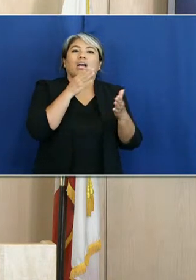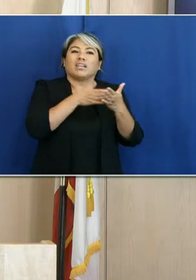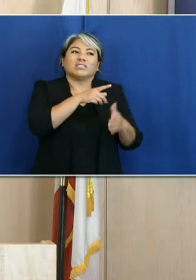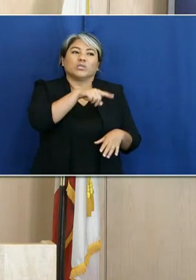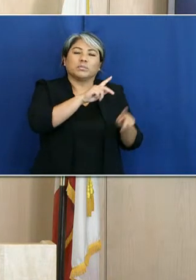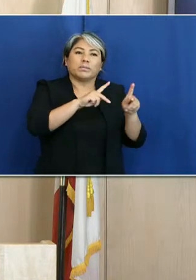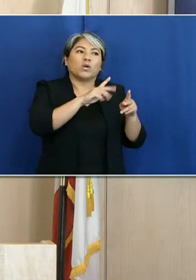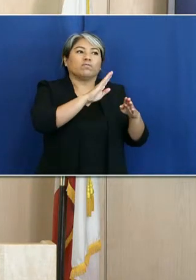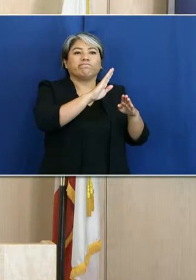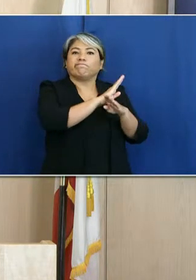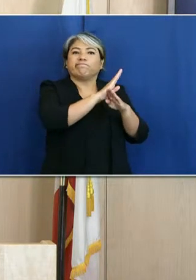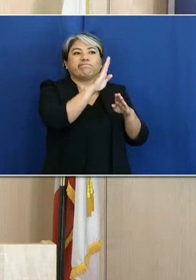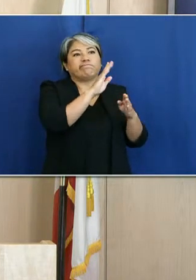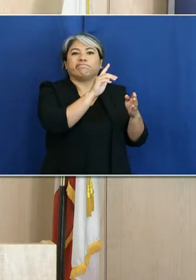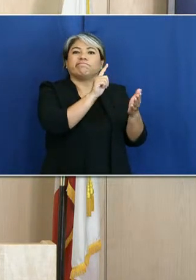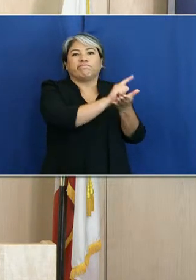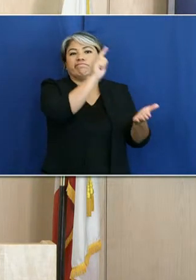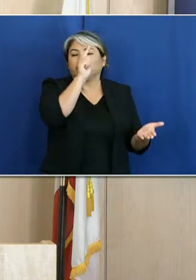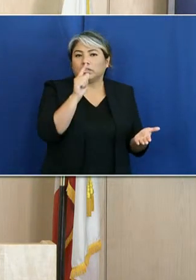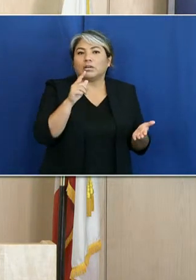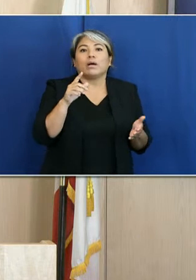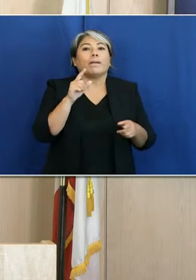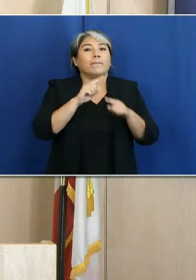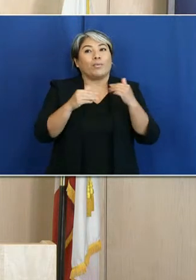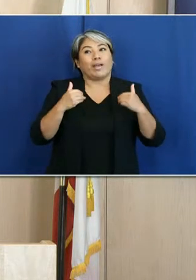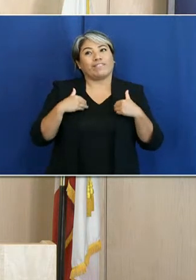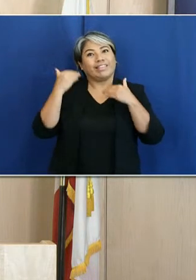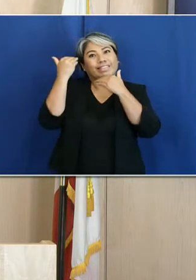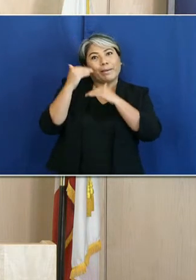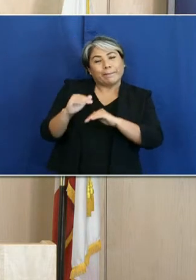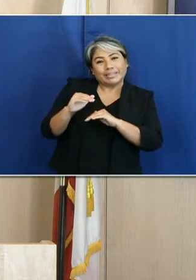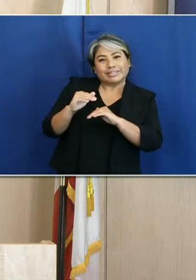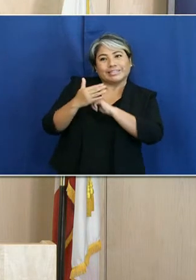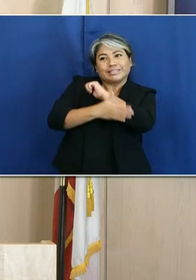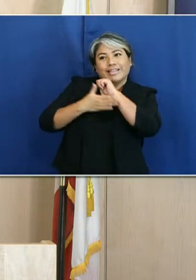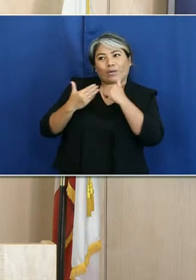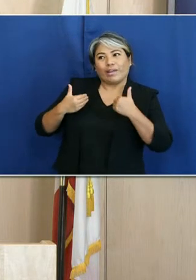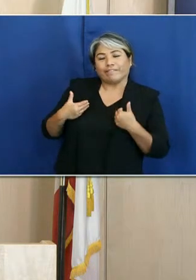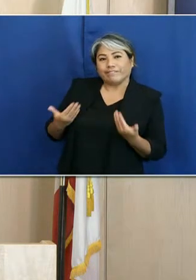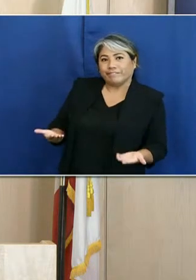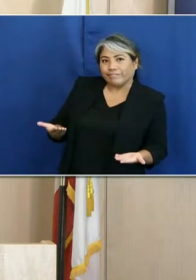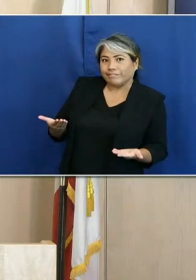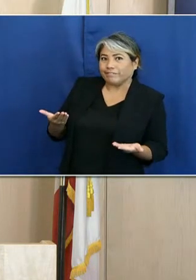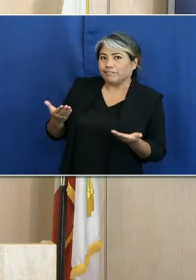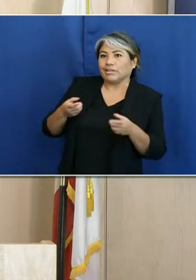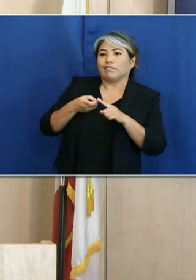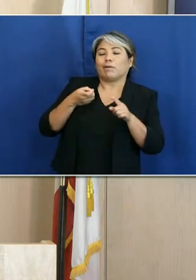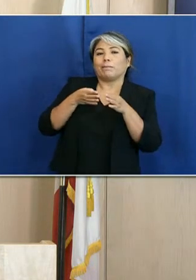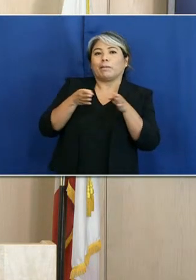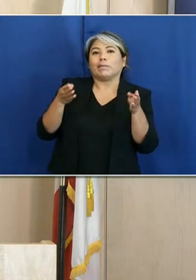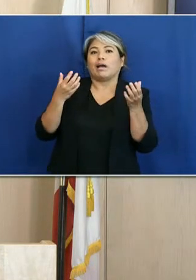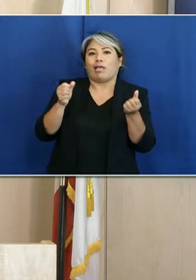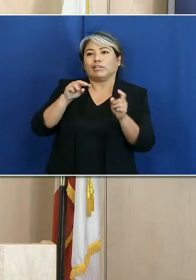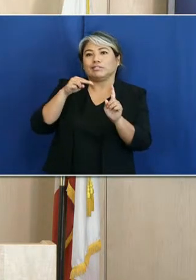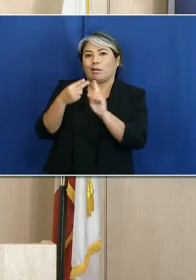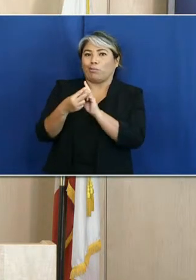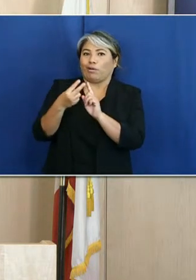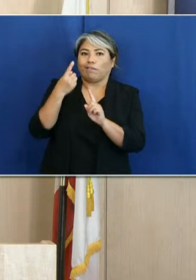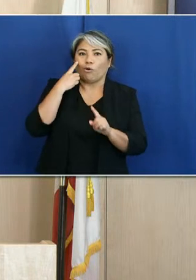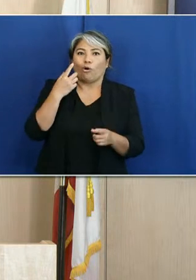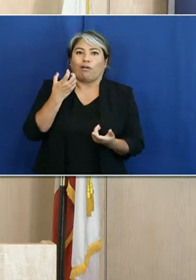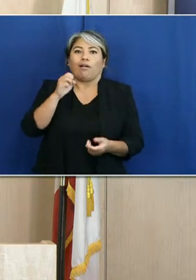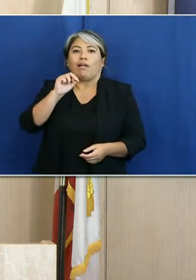violators. But again, there are some limits about what tools the county has from a public health standpoint in terms of enforcement. But we